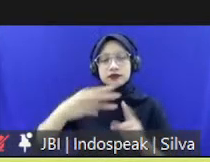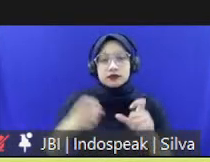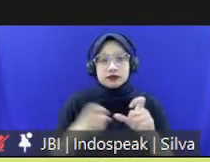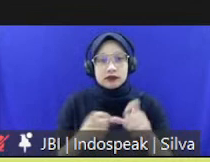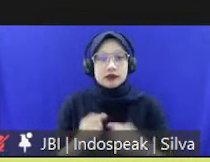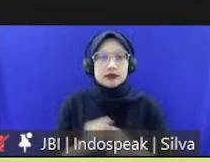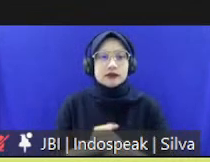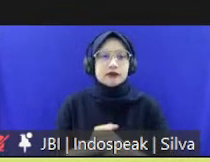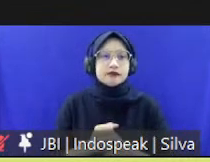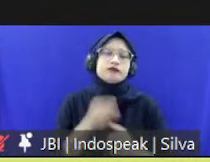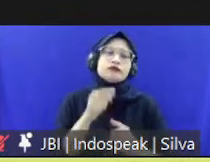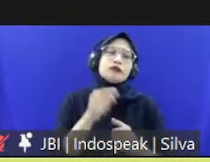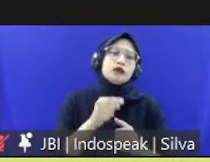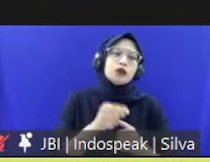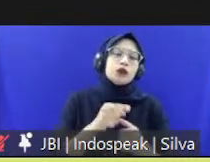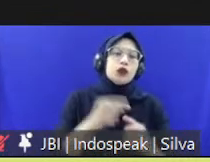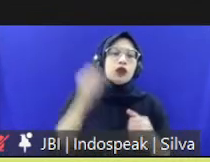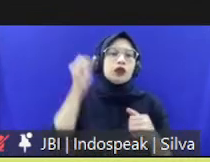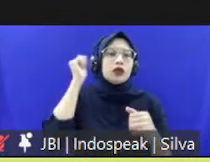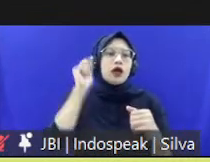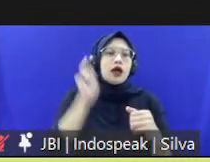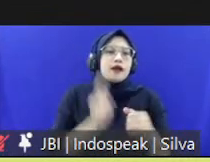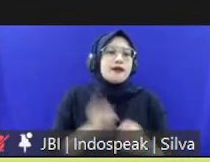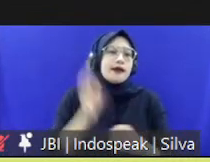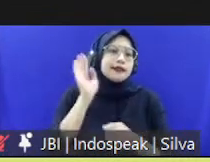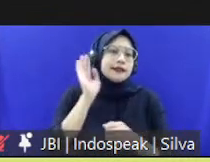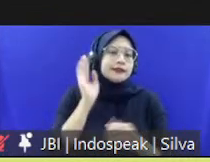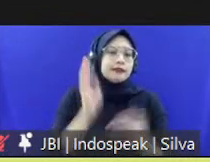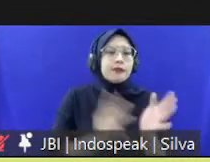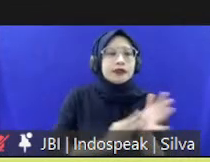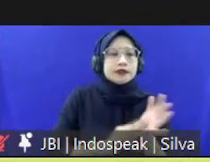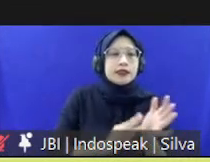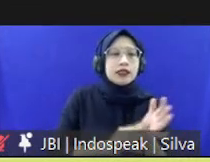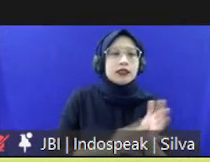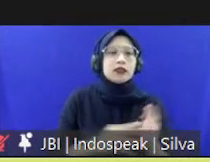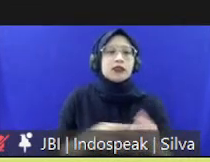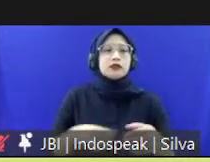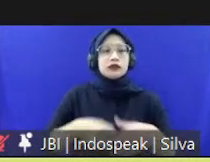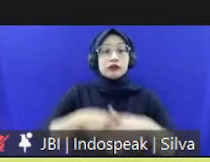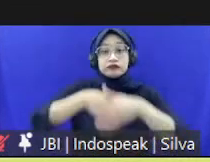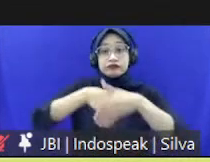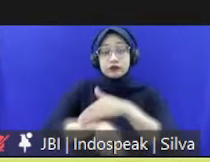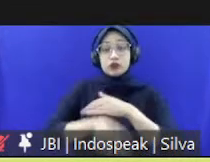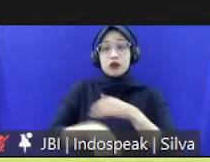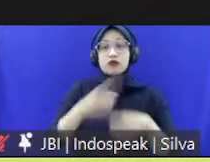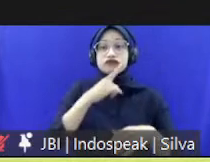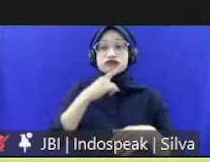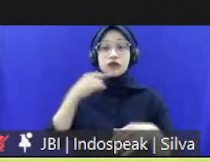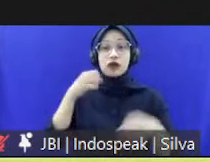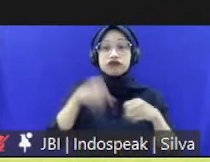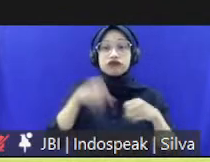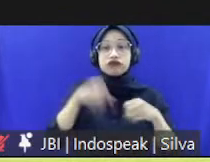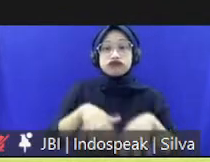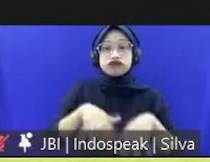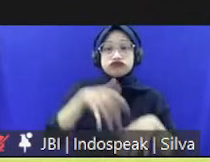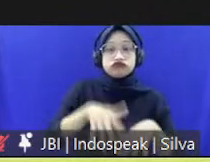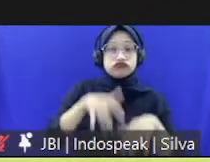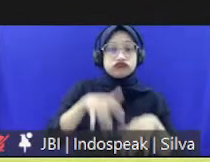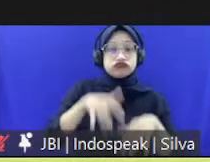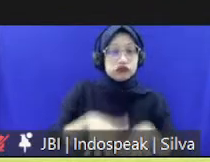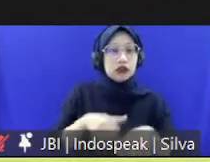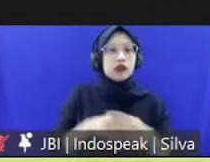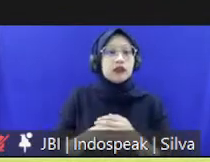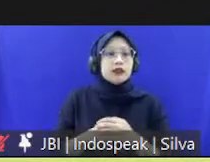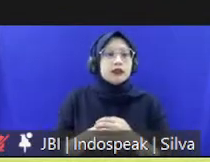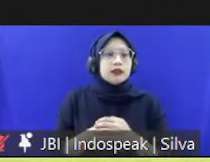after childbirth, infection, high blood pressure during pregnancy, and also unsafe abortion as leading cause